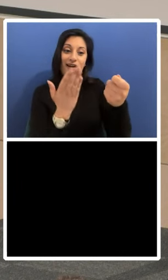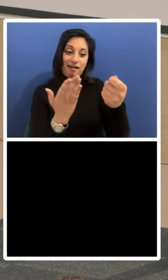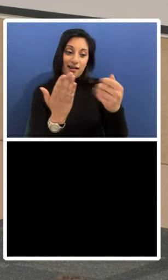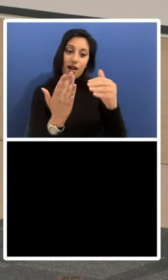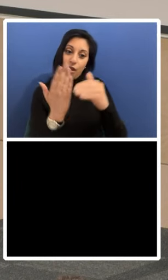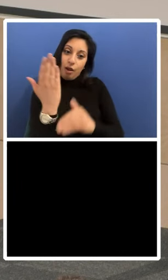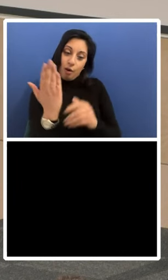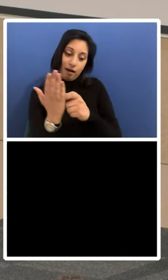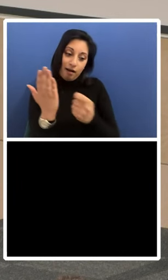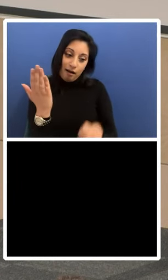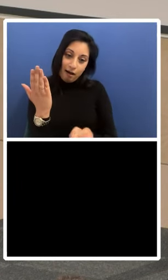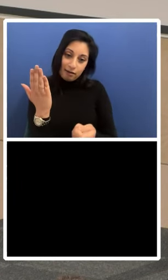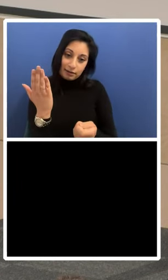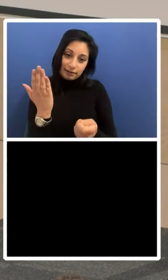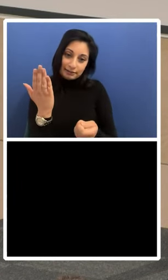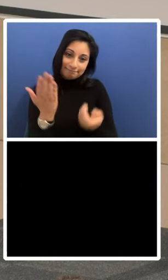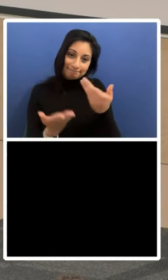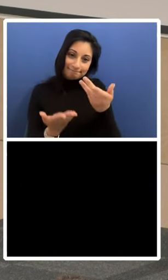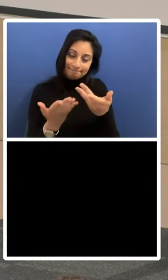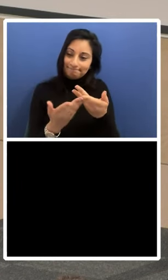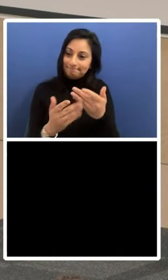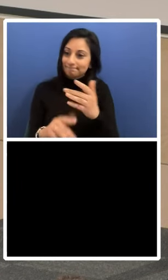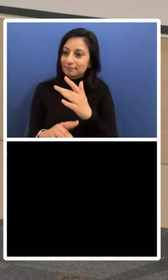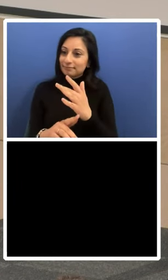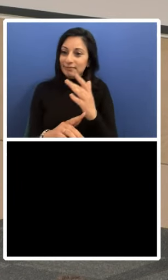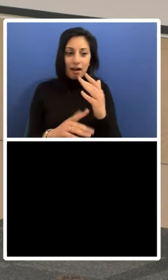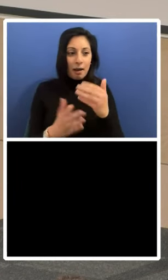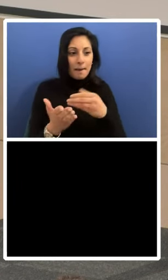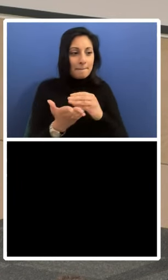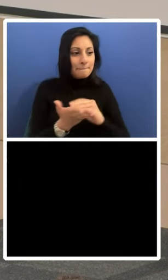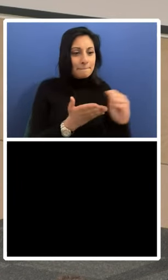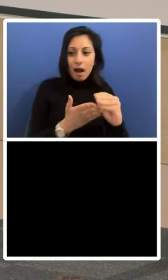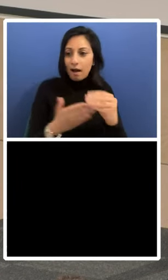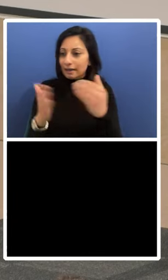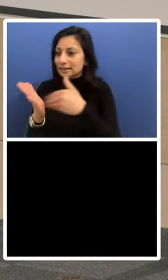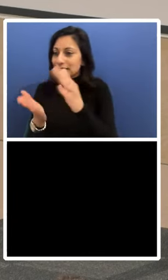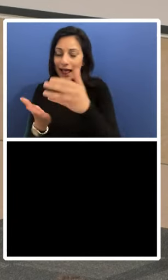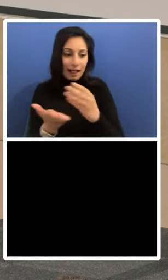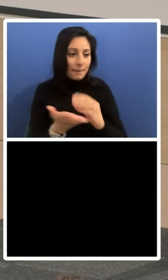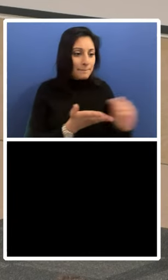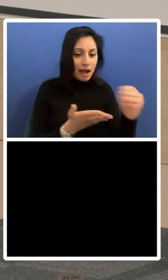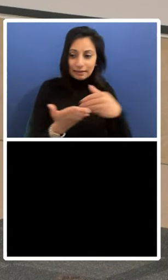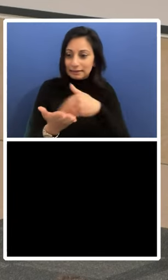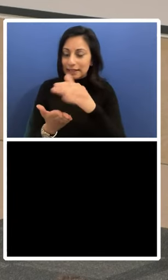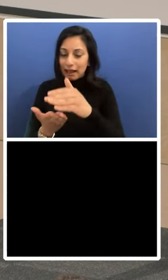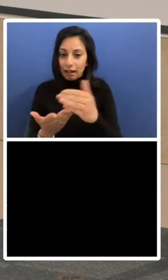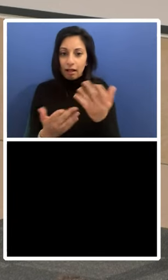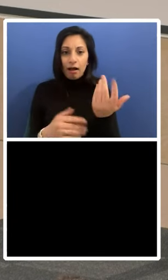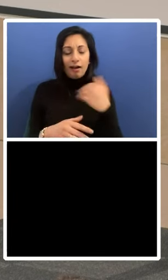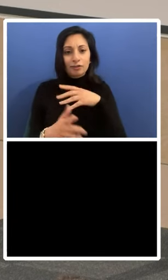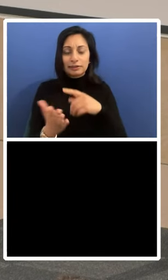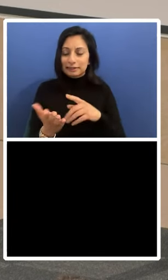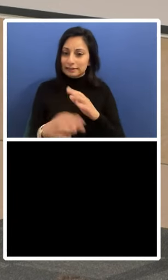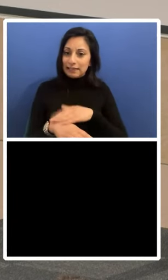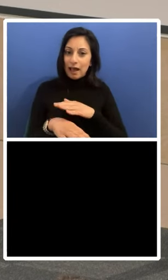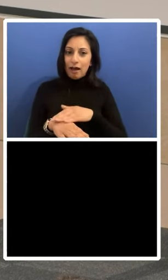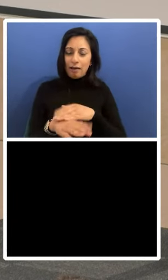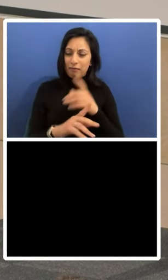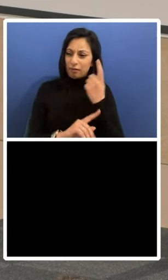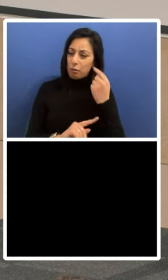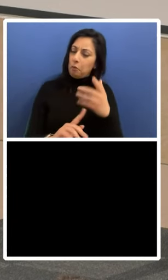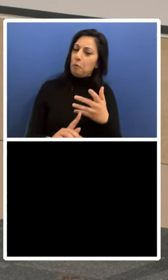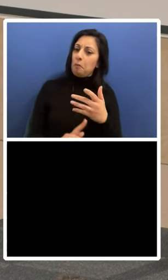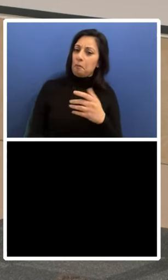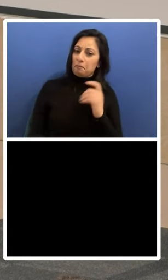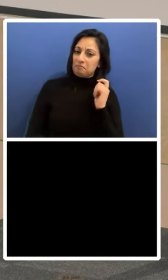is 57. So I was just like, buy 57, sell 72, buy like 100 times. Yeah. And they just thought like, he's a maniac basically because he's not done his expected values. But